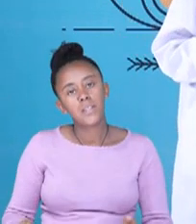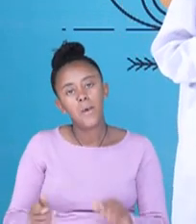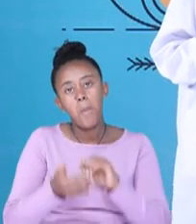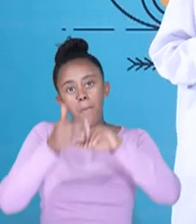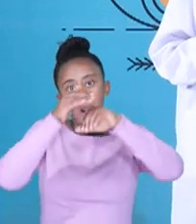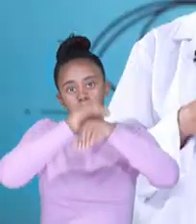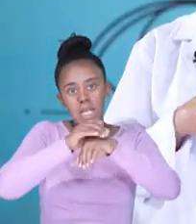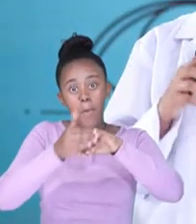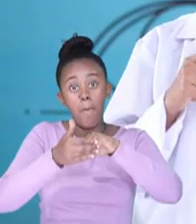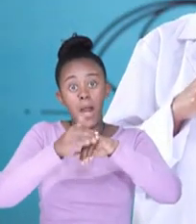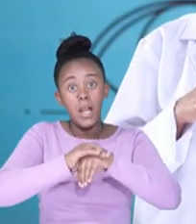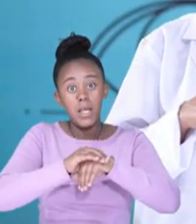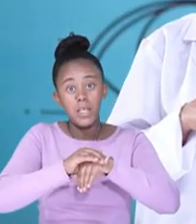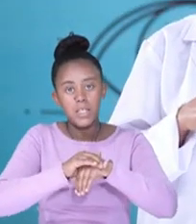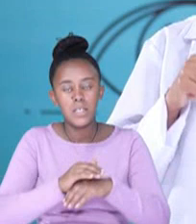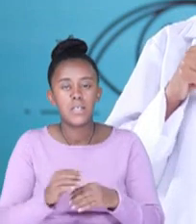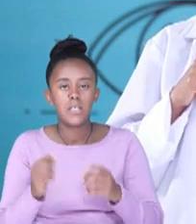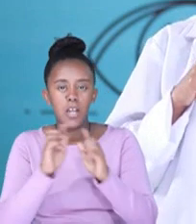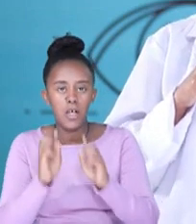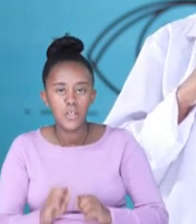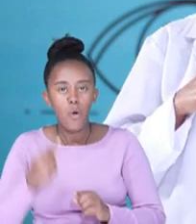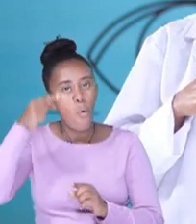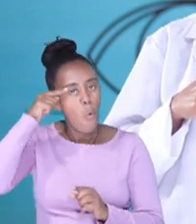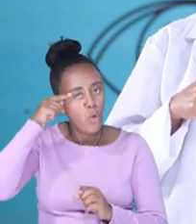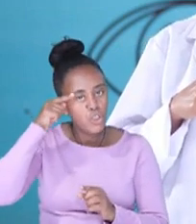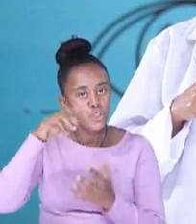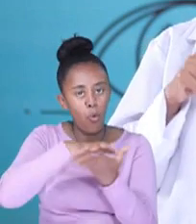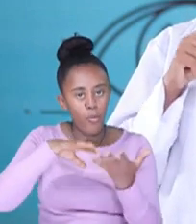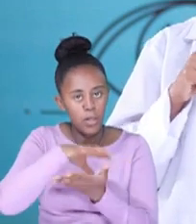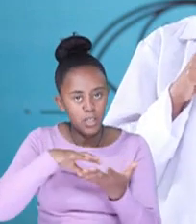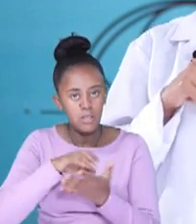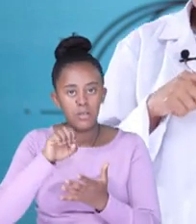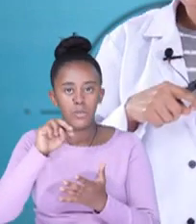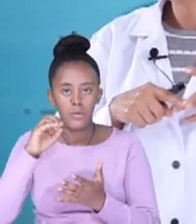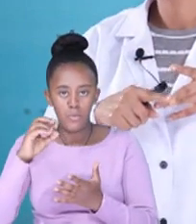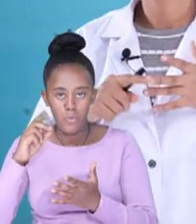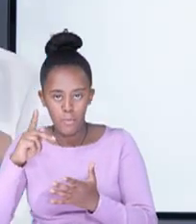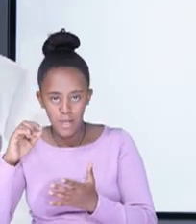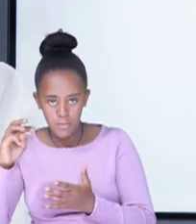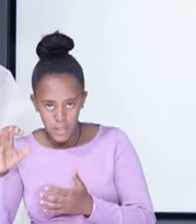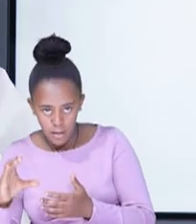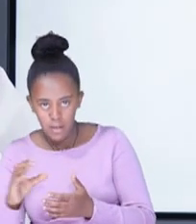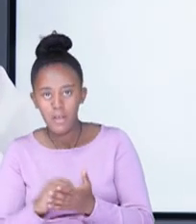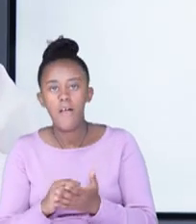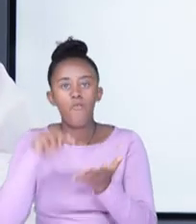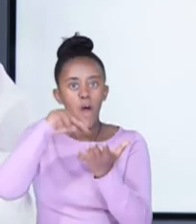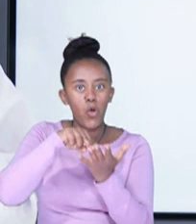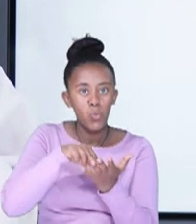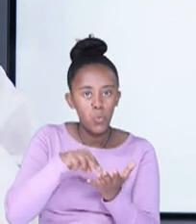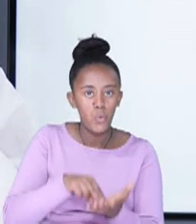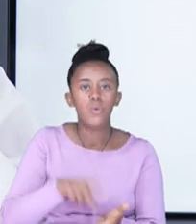membranous structures like Golgi Complex, Endoplasmic Reticulum, vacuole,